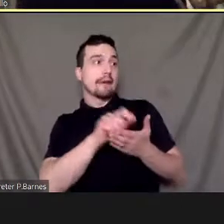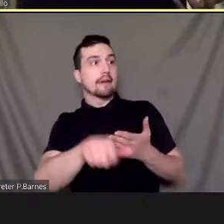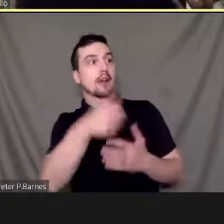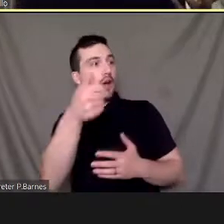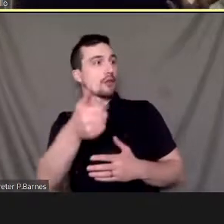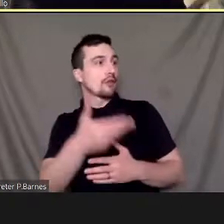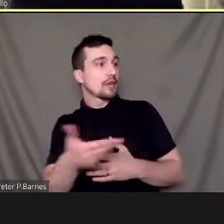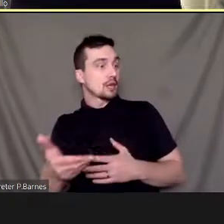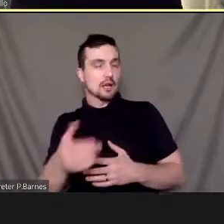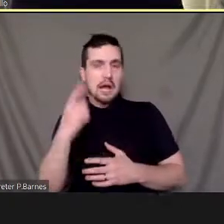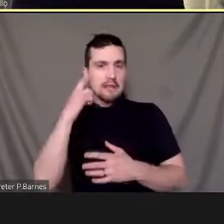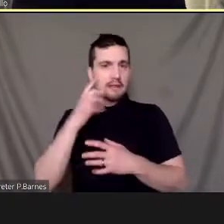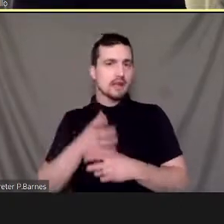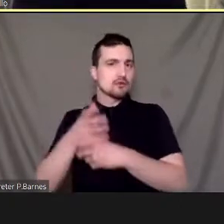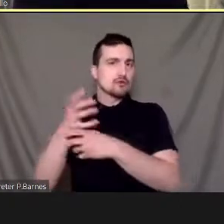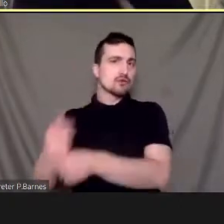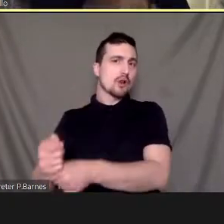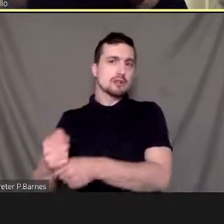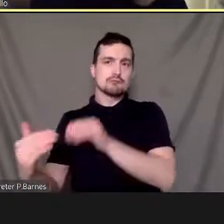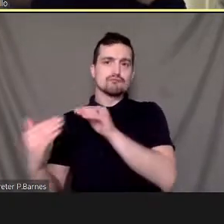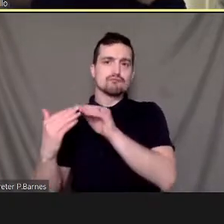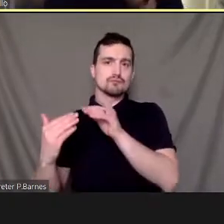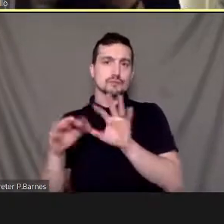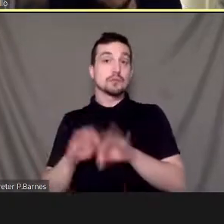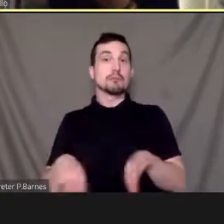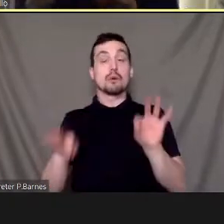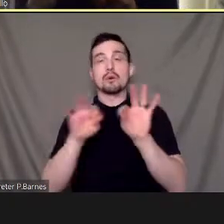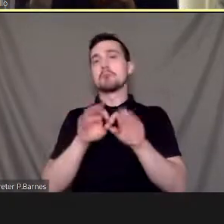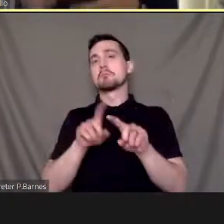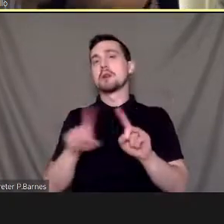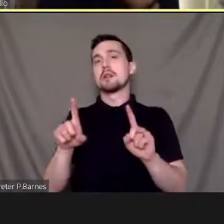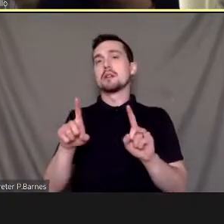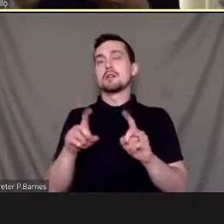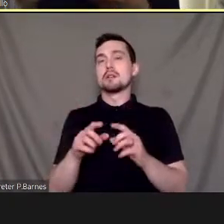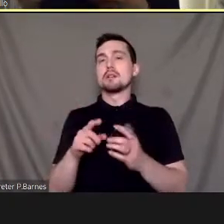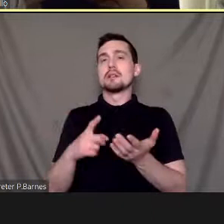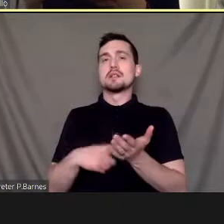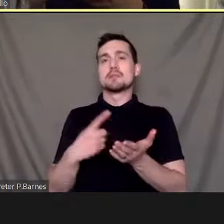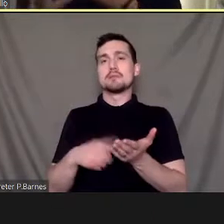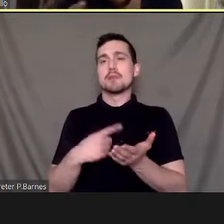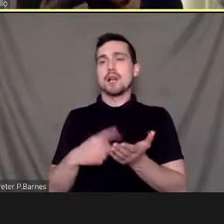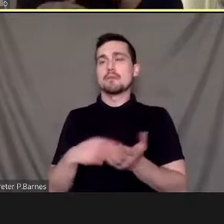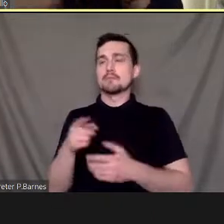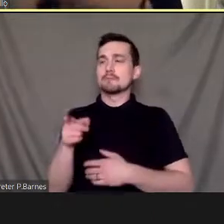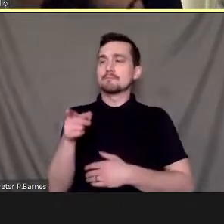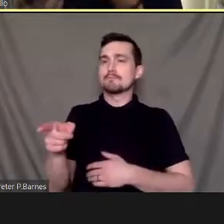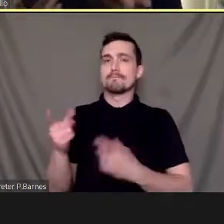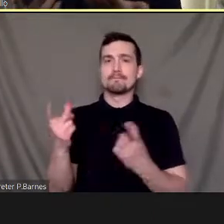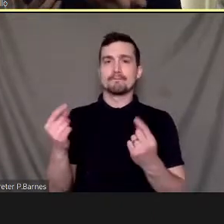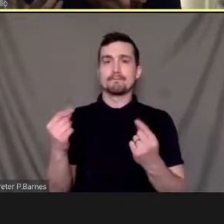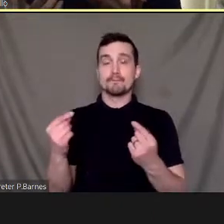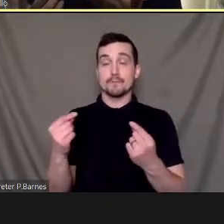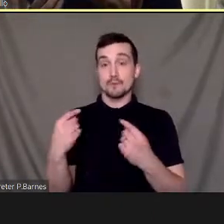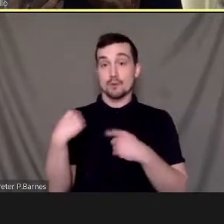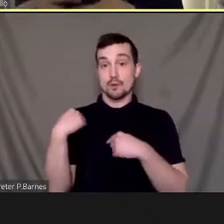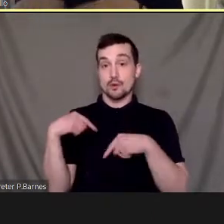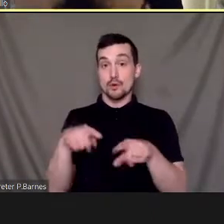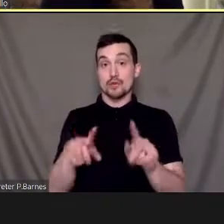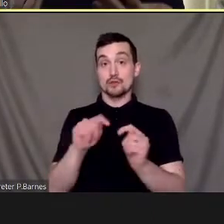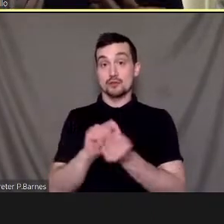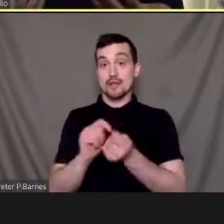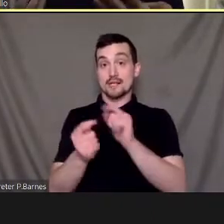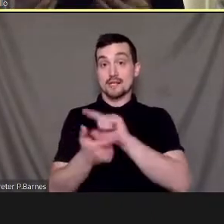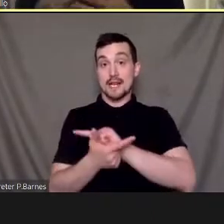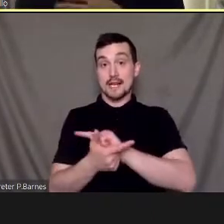think that trust is important. But sometimes what they will do is that in translating